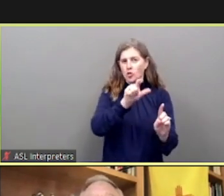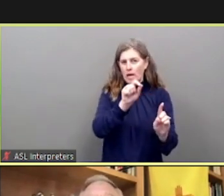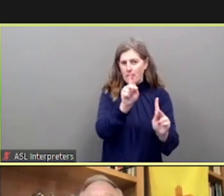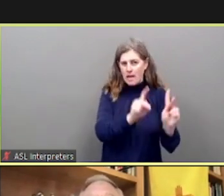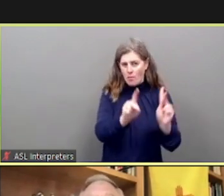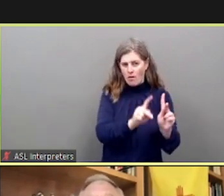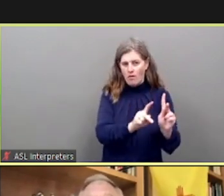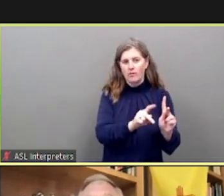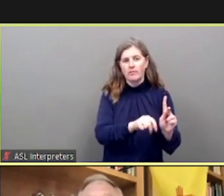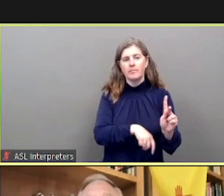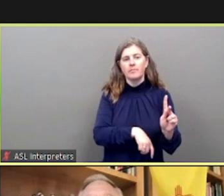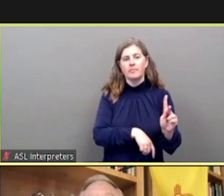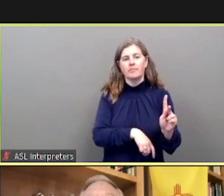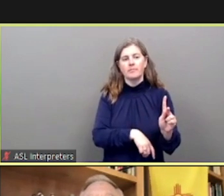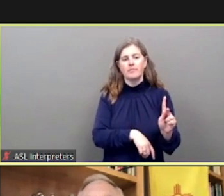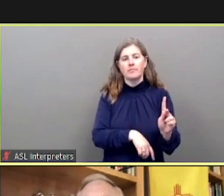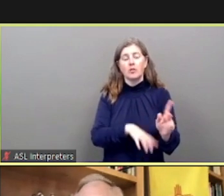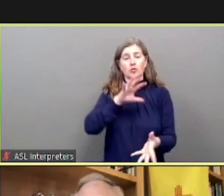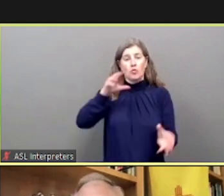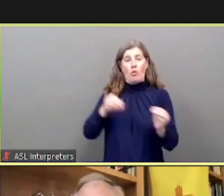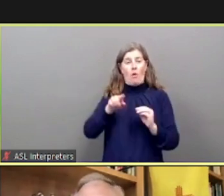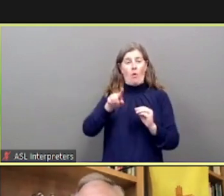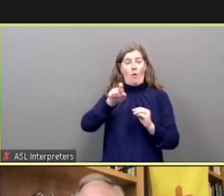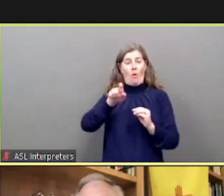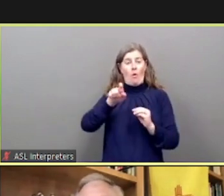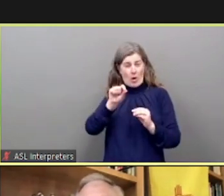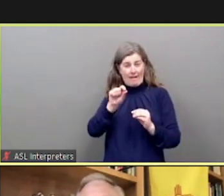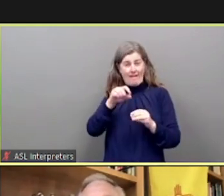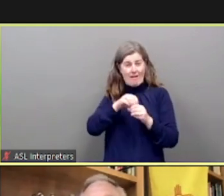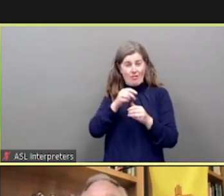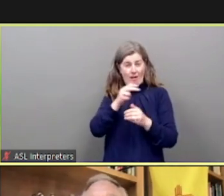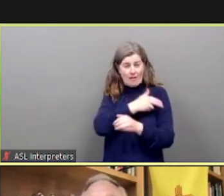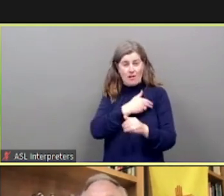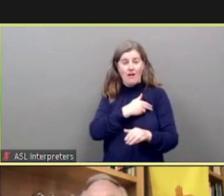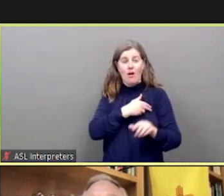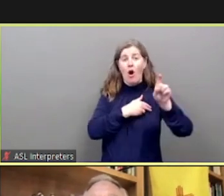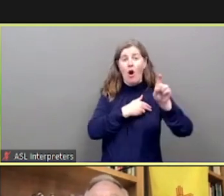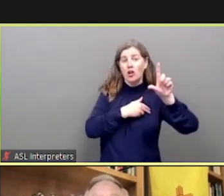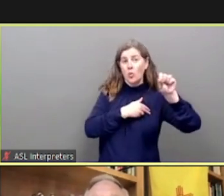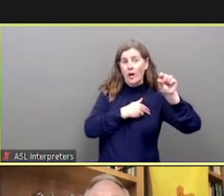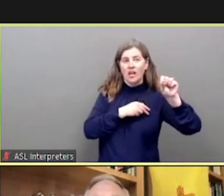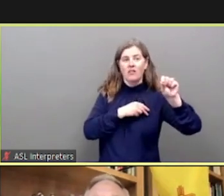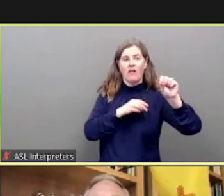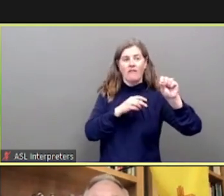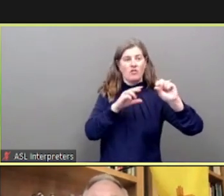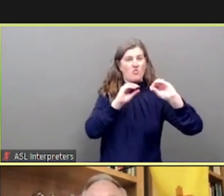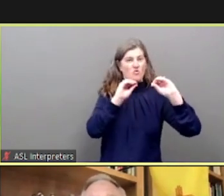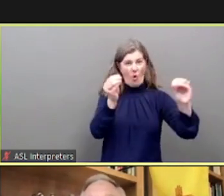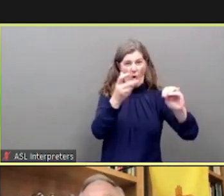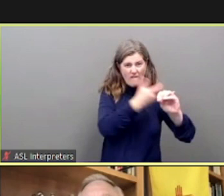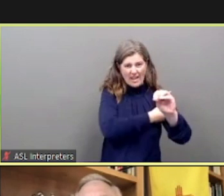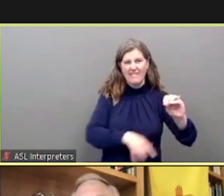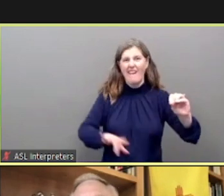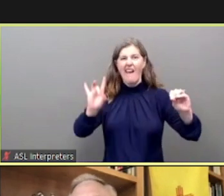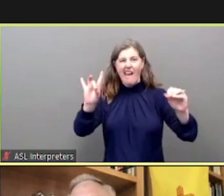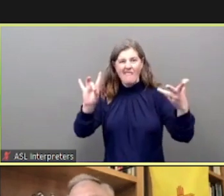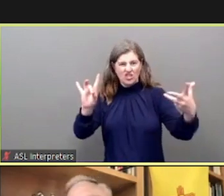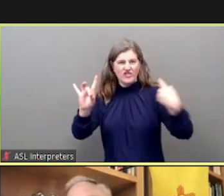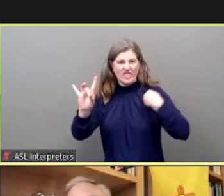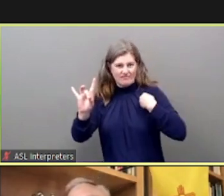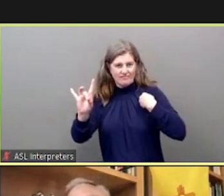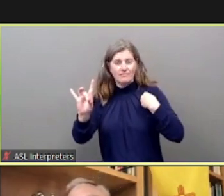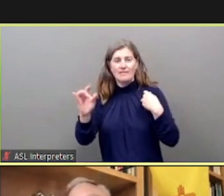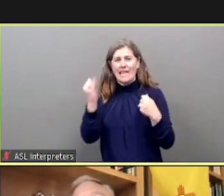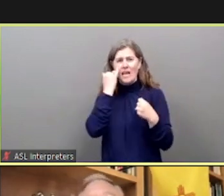were 128 in the hospital, 120 of them were unvaccinated, only 8 were vaccinated. So if you're working in a